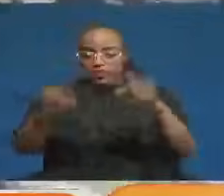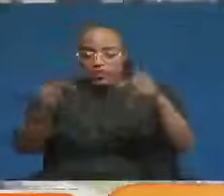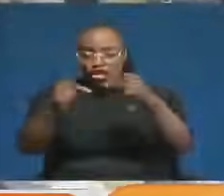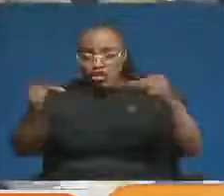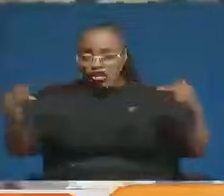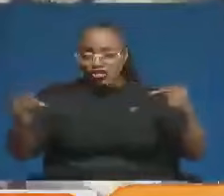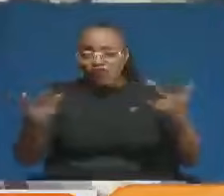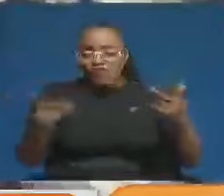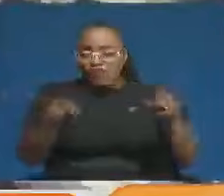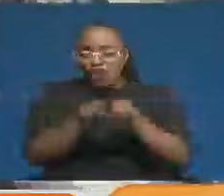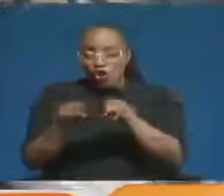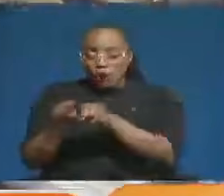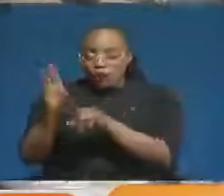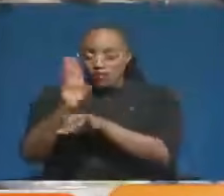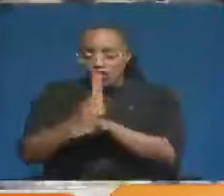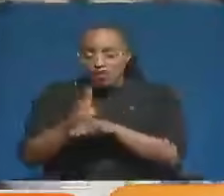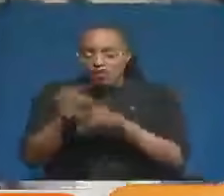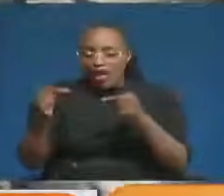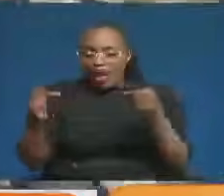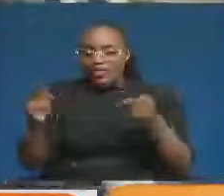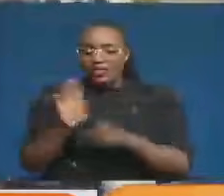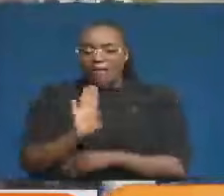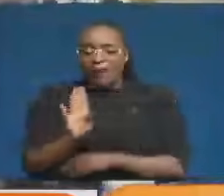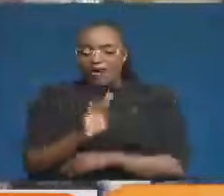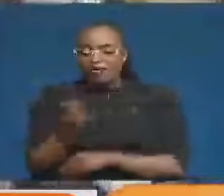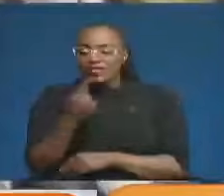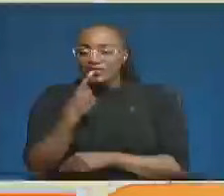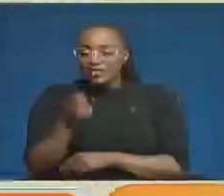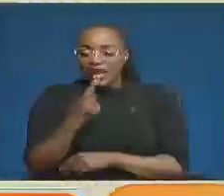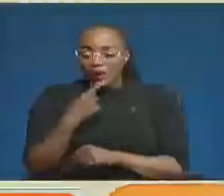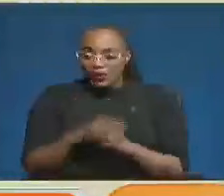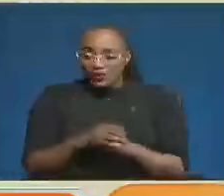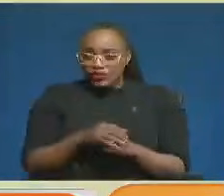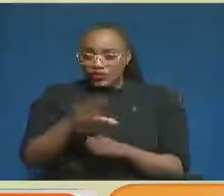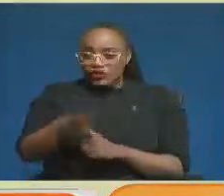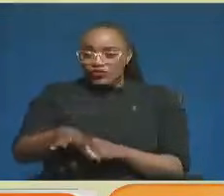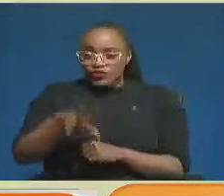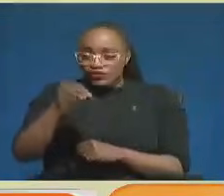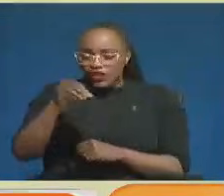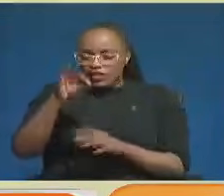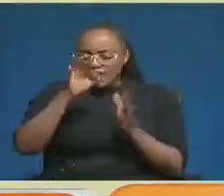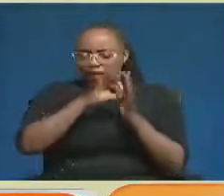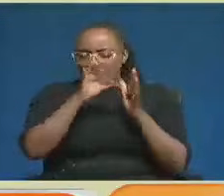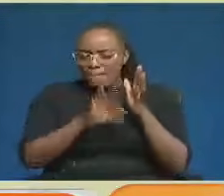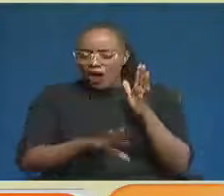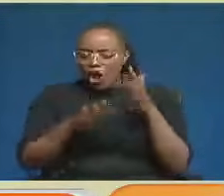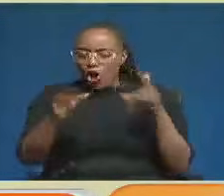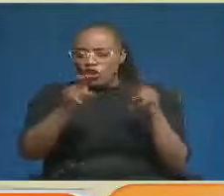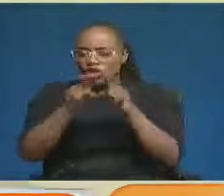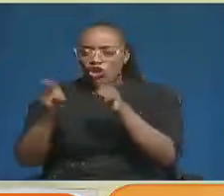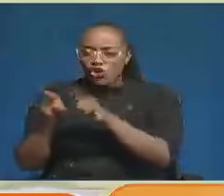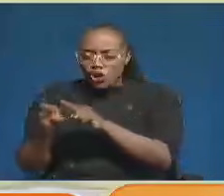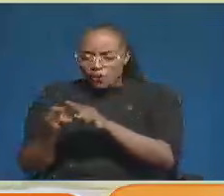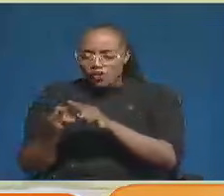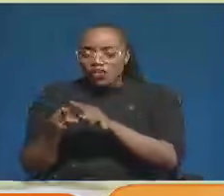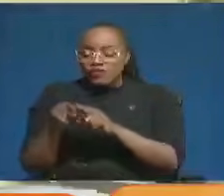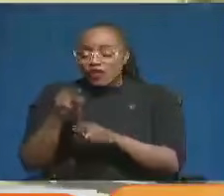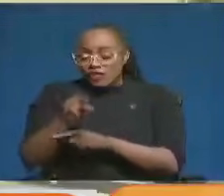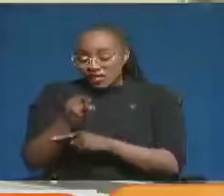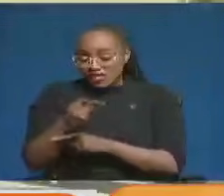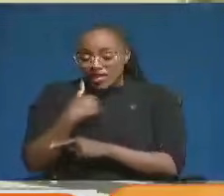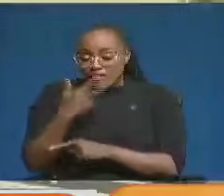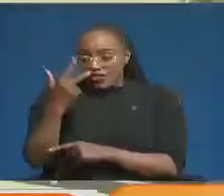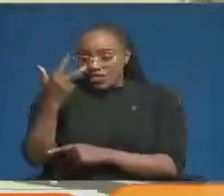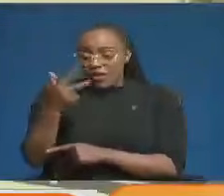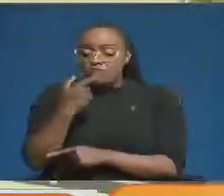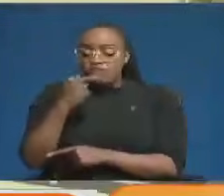resistance of commonly used antibiotics. We were able to get that the ones that were notorious or they were common, there were three of them. Okay, I would tell